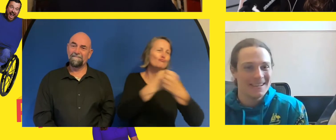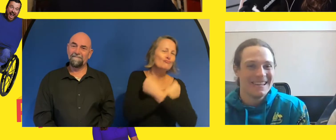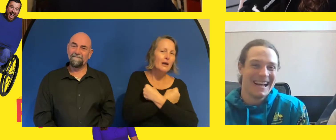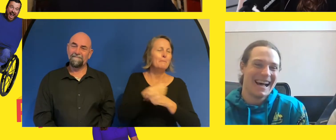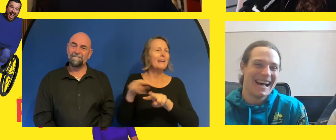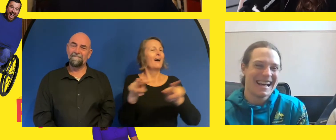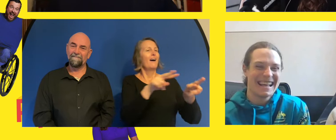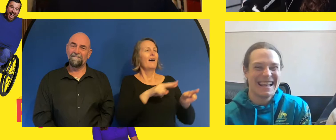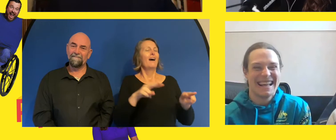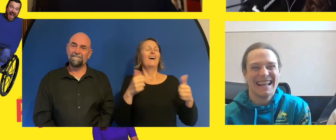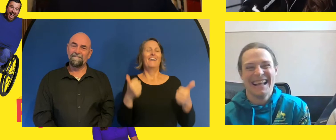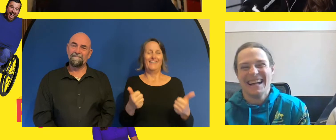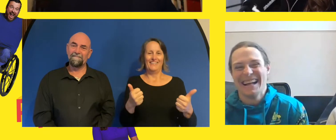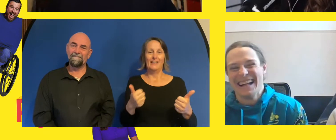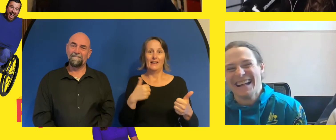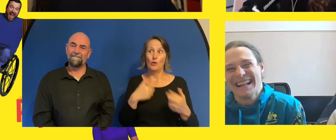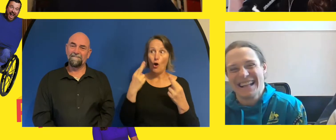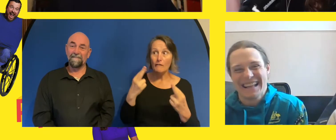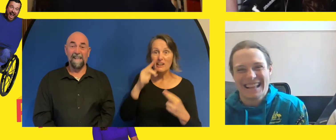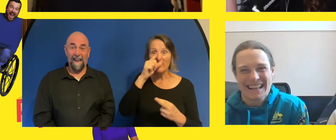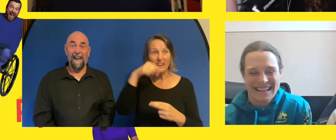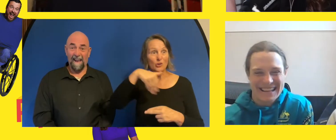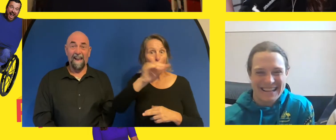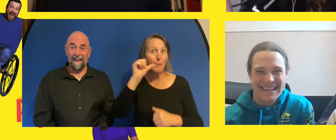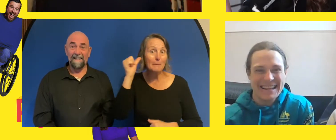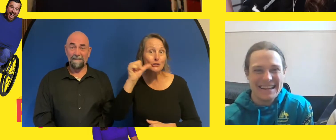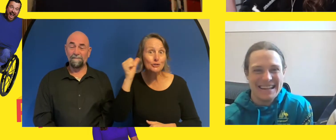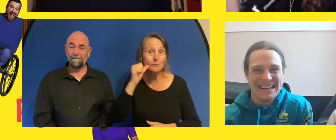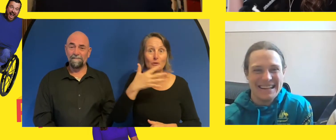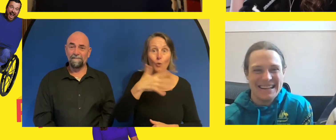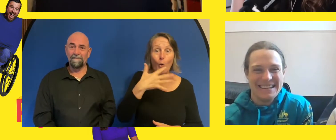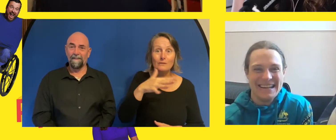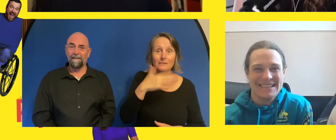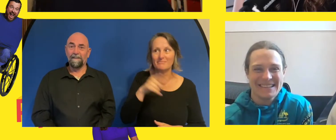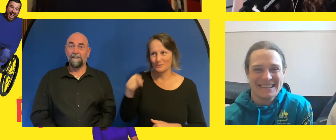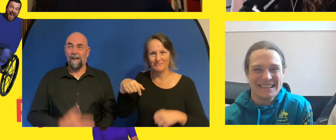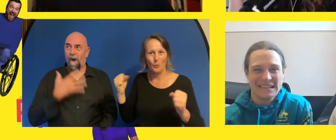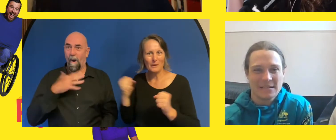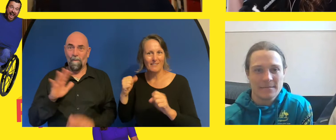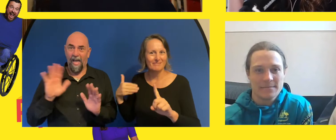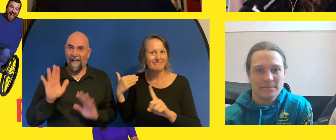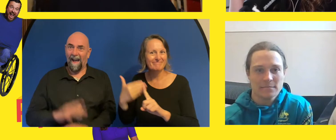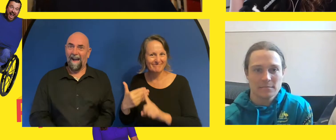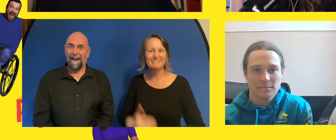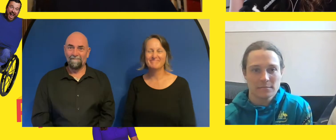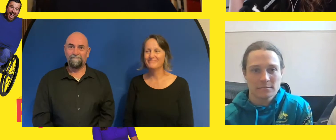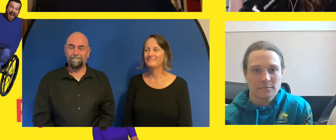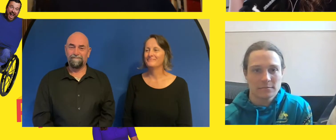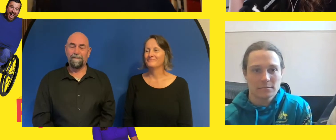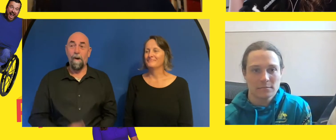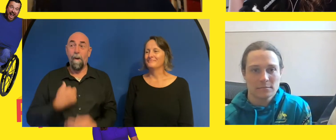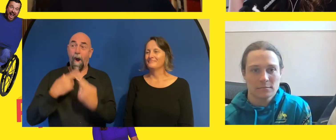weather. Yeah. Well, hopefully we can serve that up to you, mate, when you get home. Kate, you've led the team with